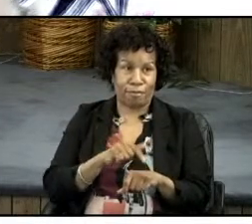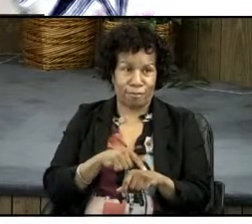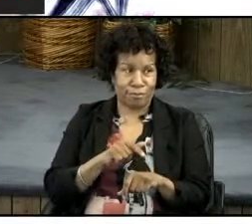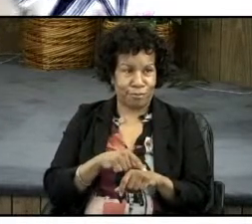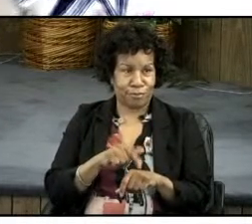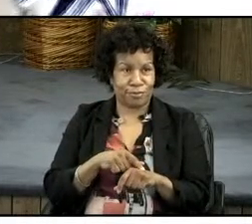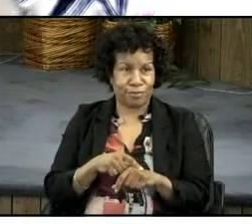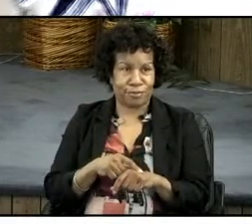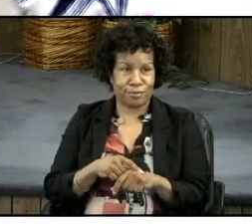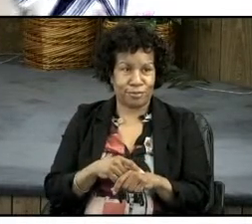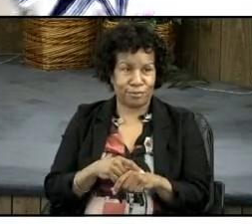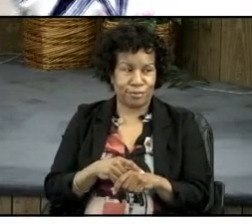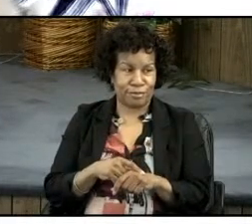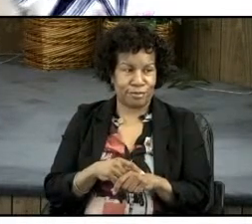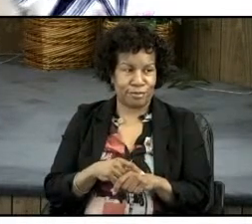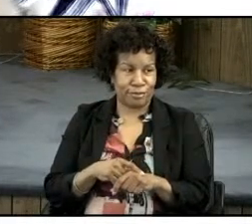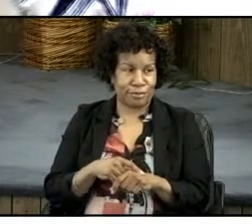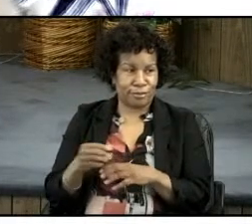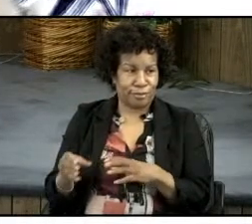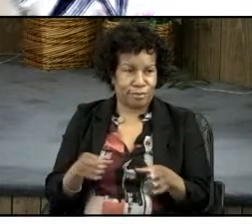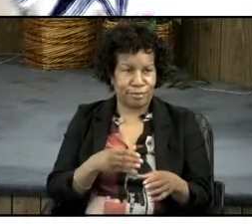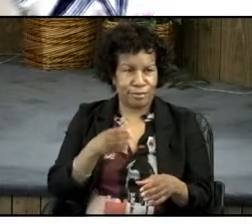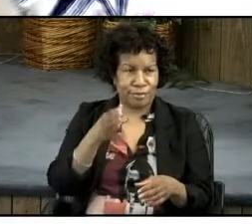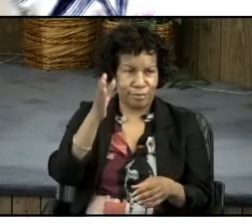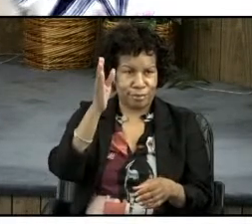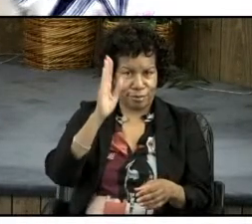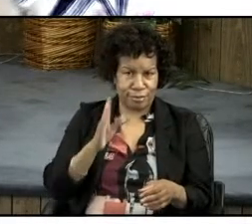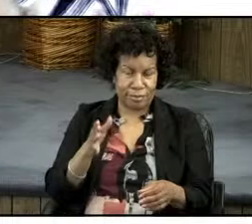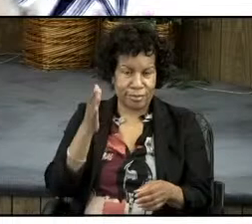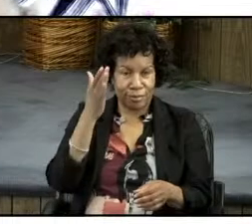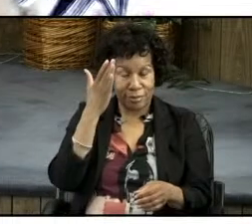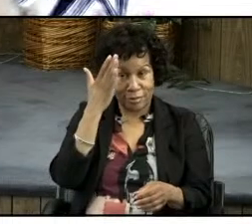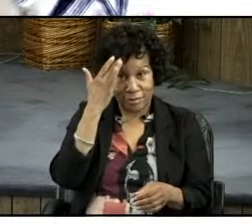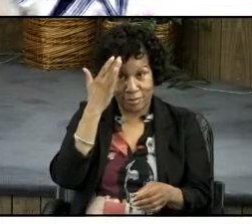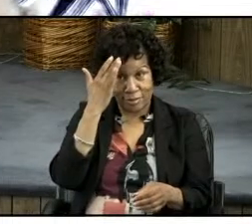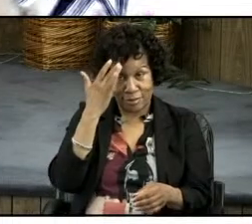Forget, does he hear me? Does he know me?